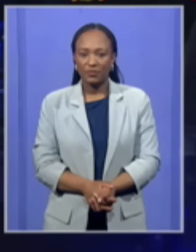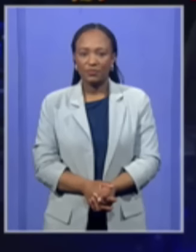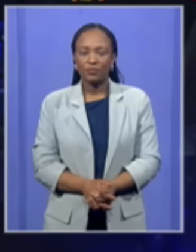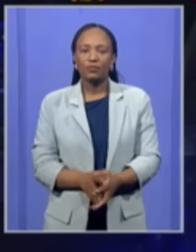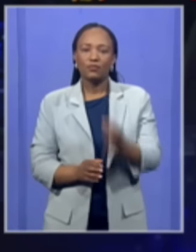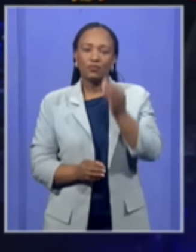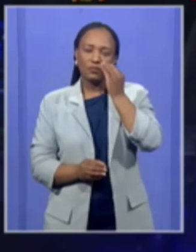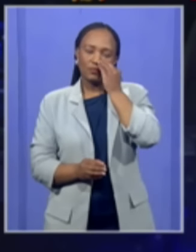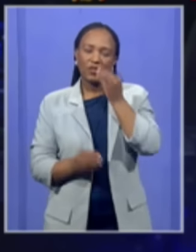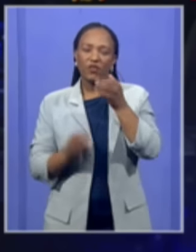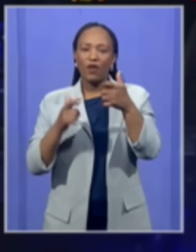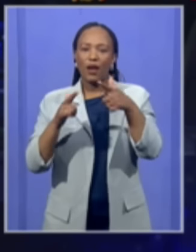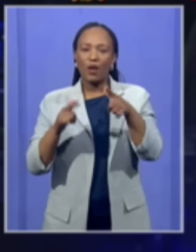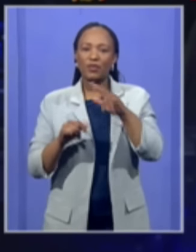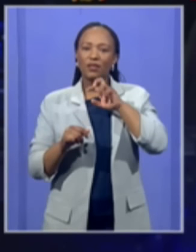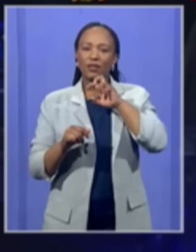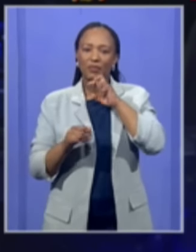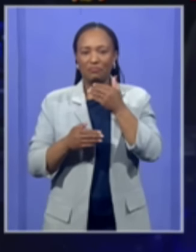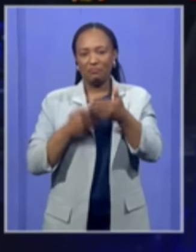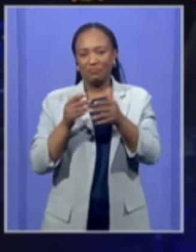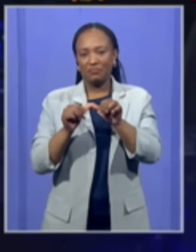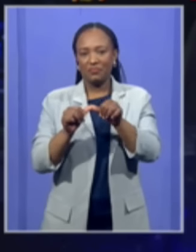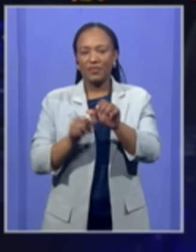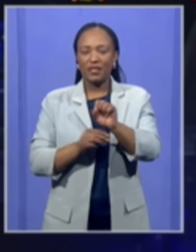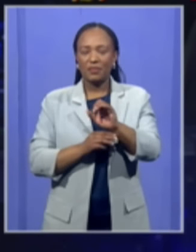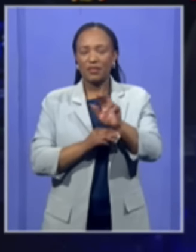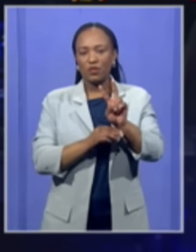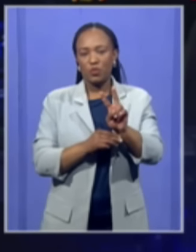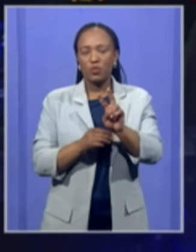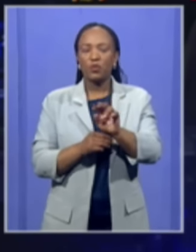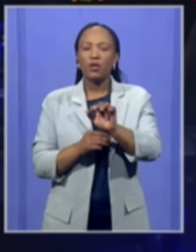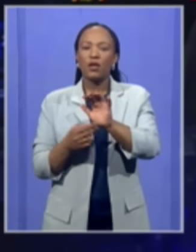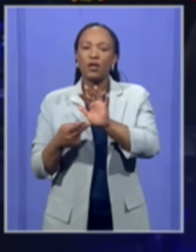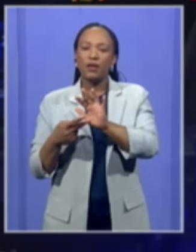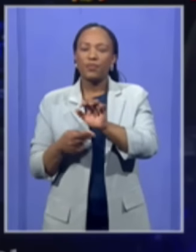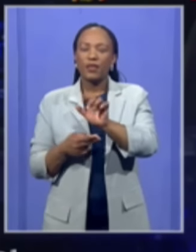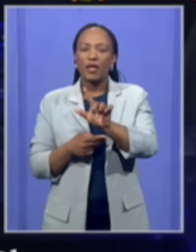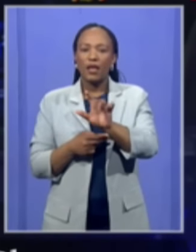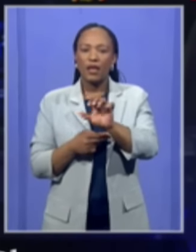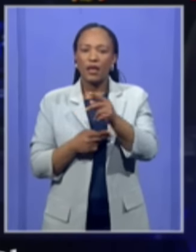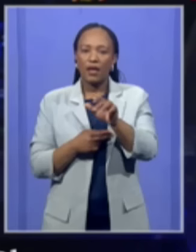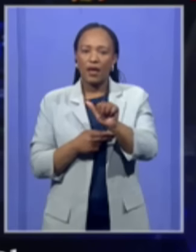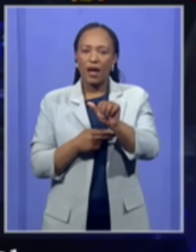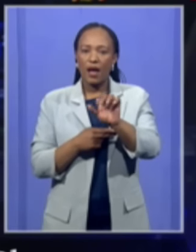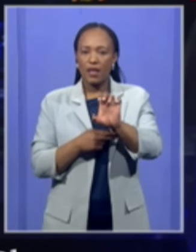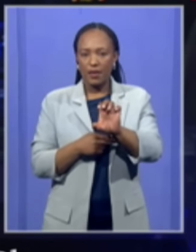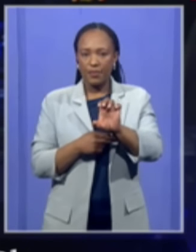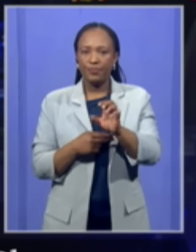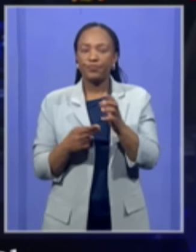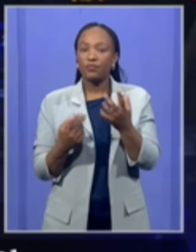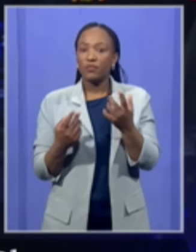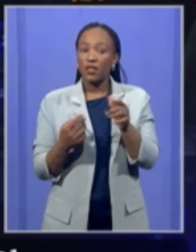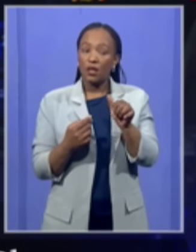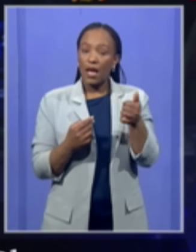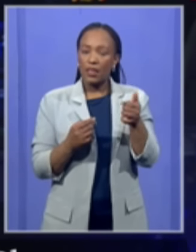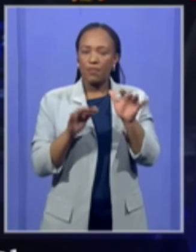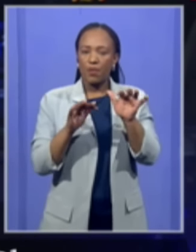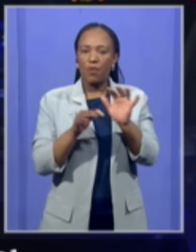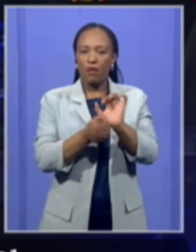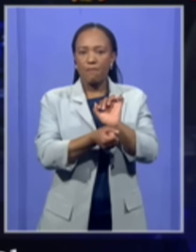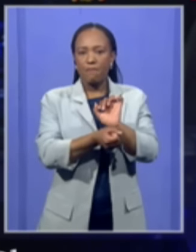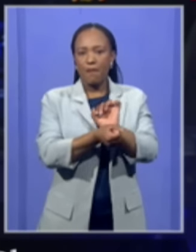Ditaba ka puo ya marena ya Sesotho di tswela pele ho SABC 2 le le hae. Mui ho lebeletswe hore ho tshwarwe babelelwa ba bang hape nyeweng